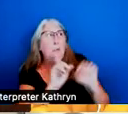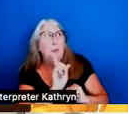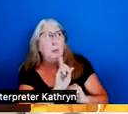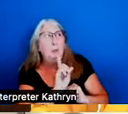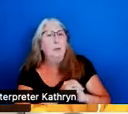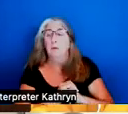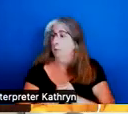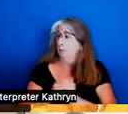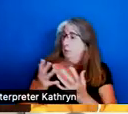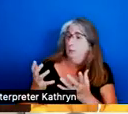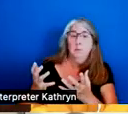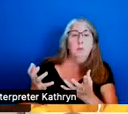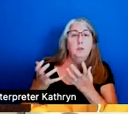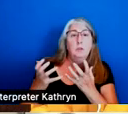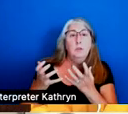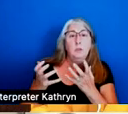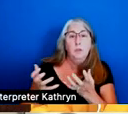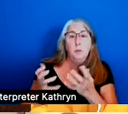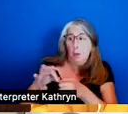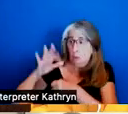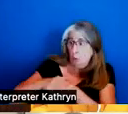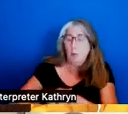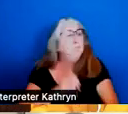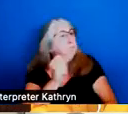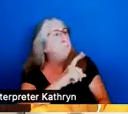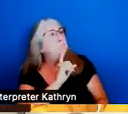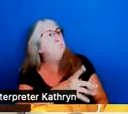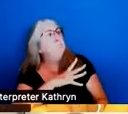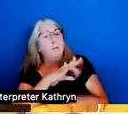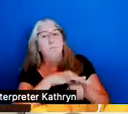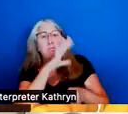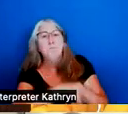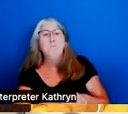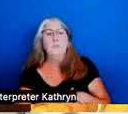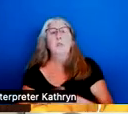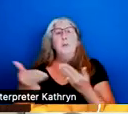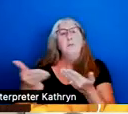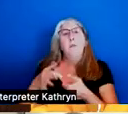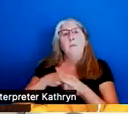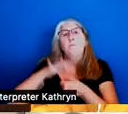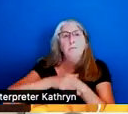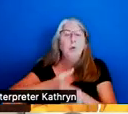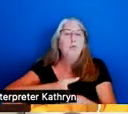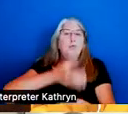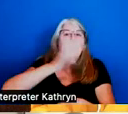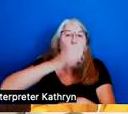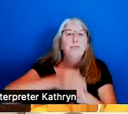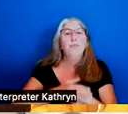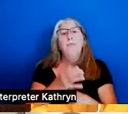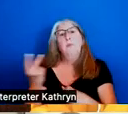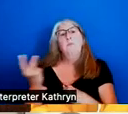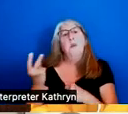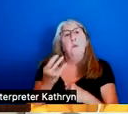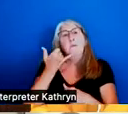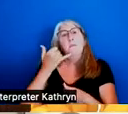Would you like the soda? I said, sure, I take a soda. So he invited me, he gave me a soda, and we exchanged